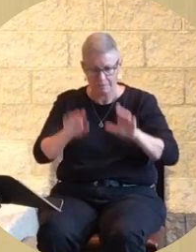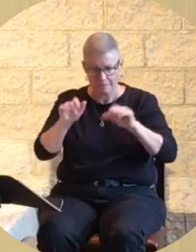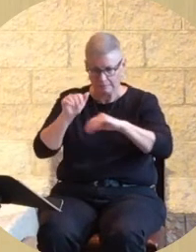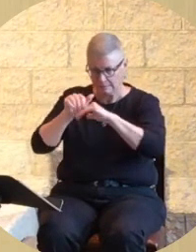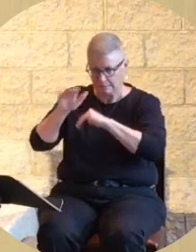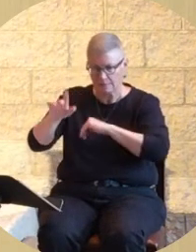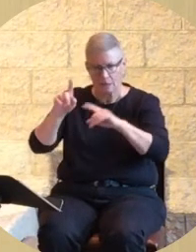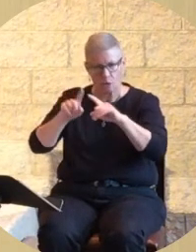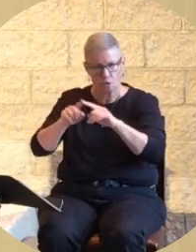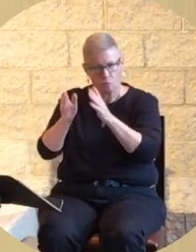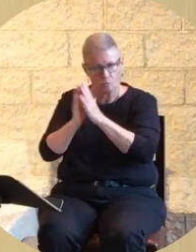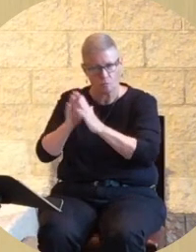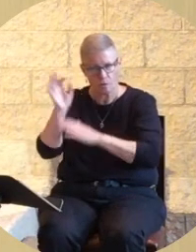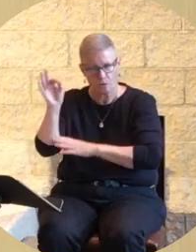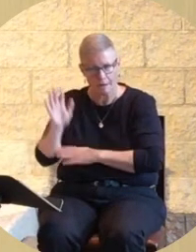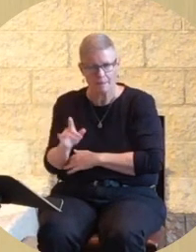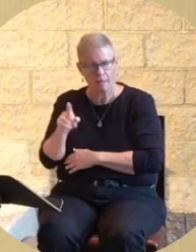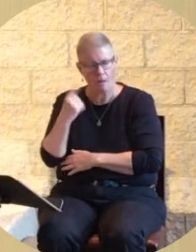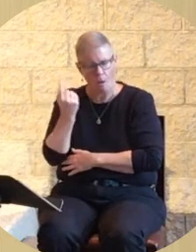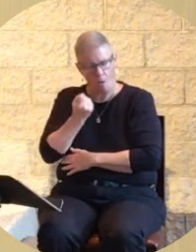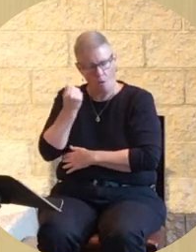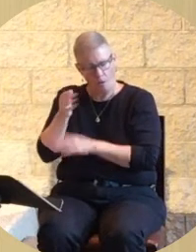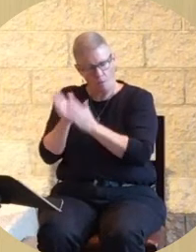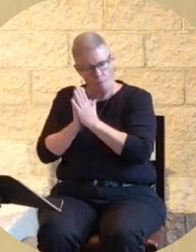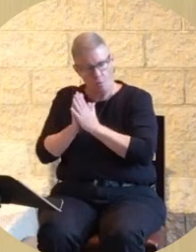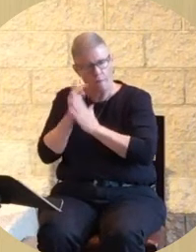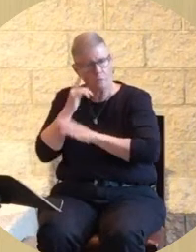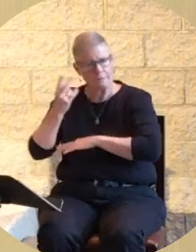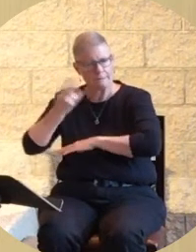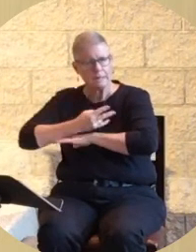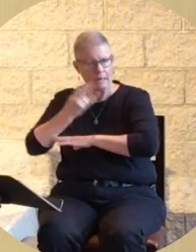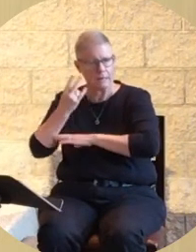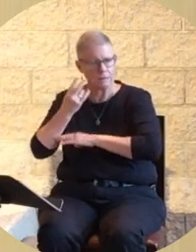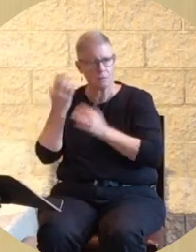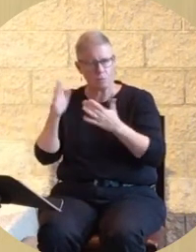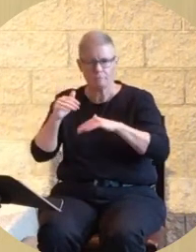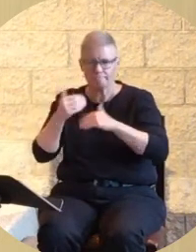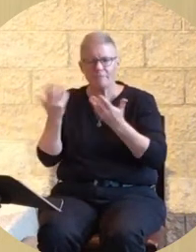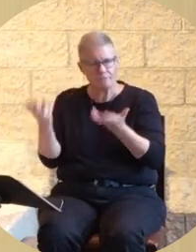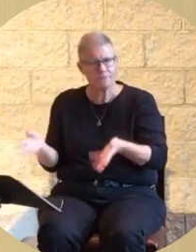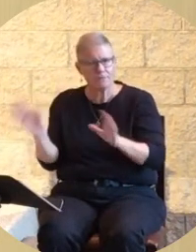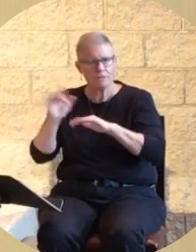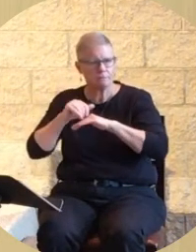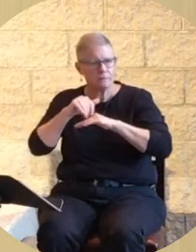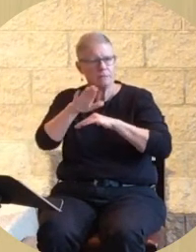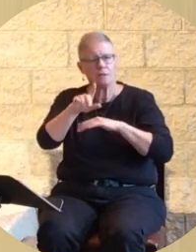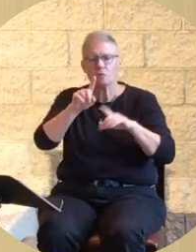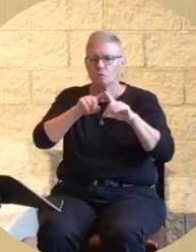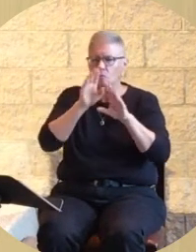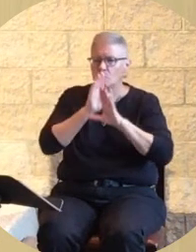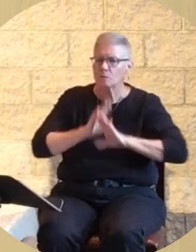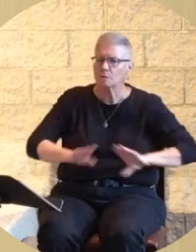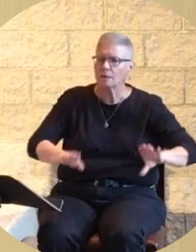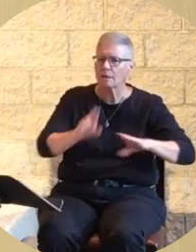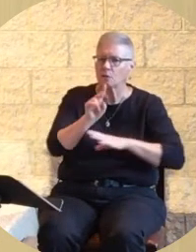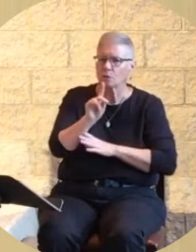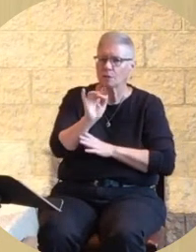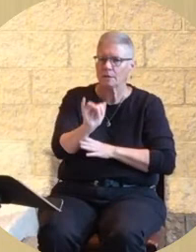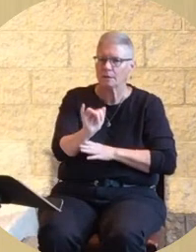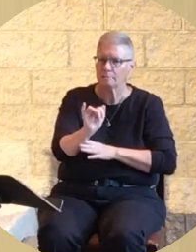hold that prayer request. They will be praying for you for 7 days, and then we'll send it on to Silent Unity, where it's held for